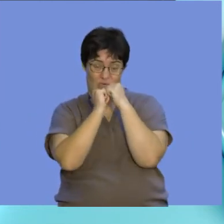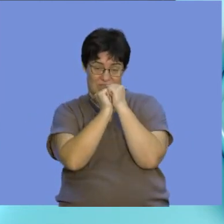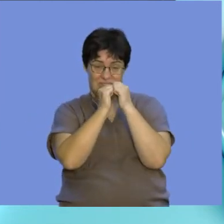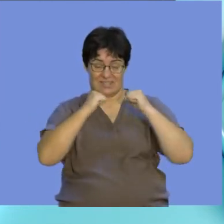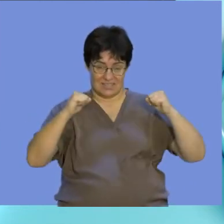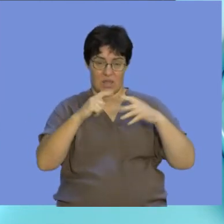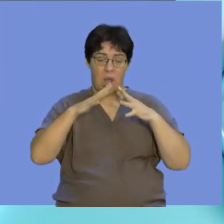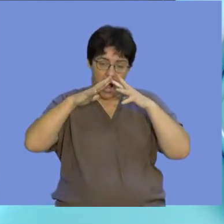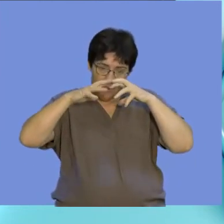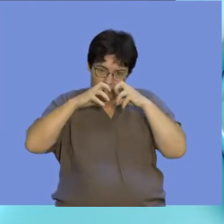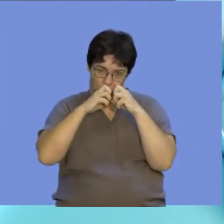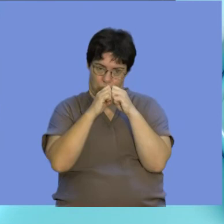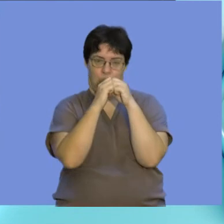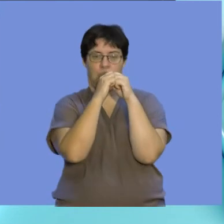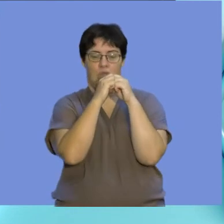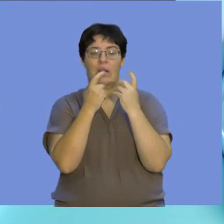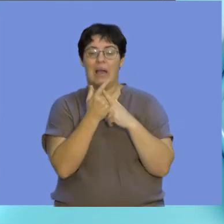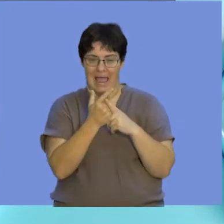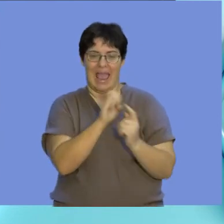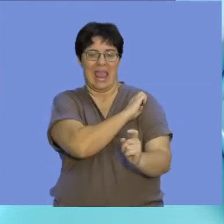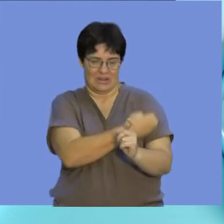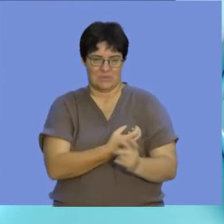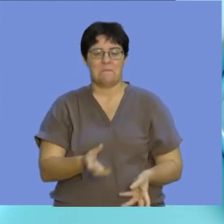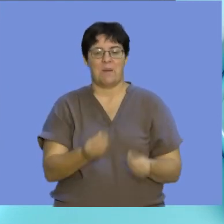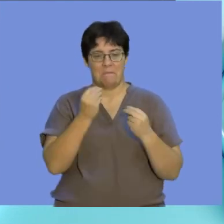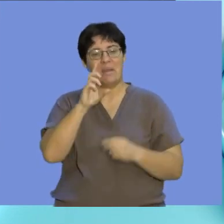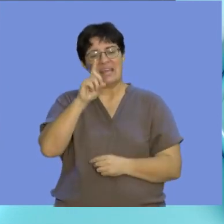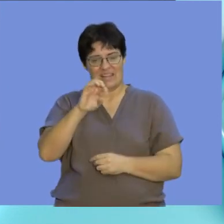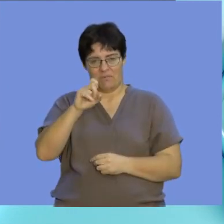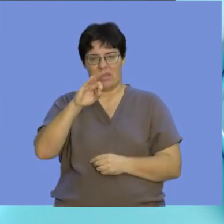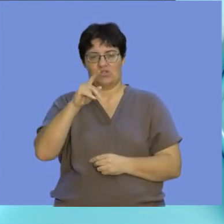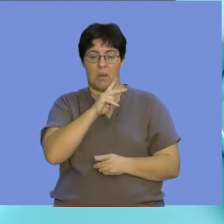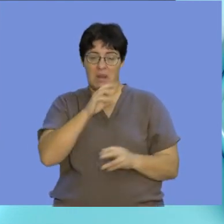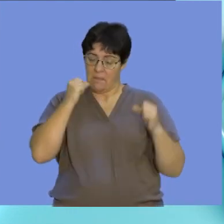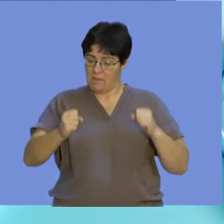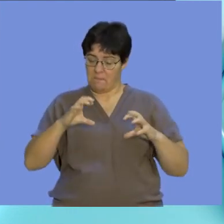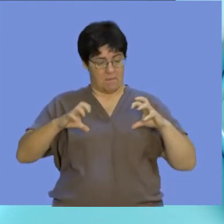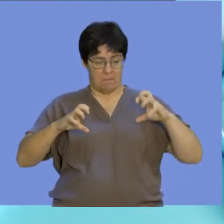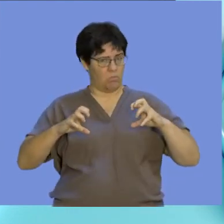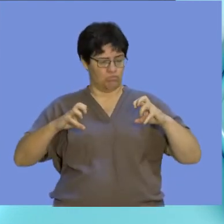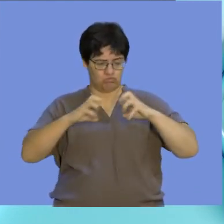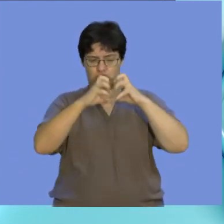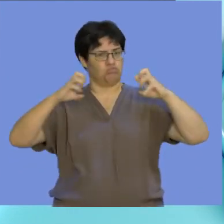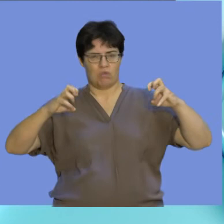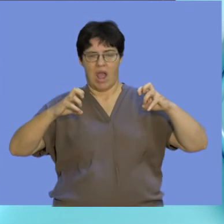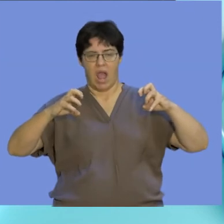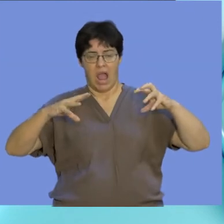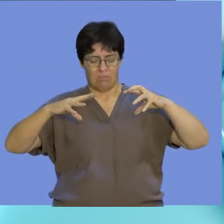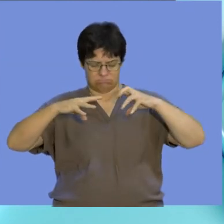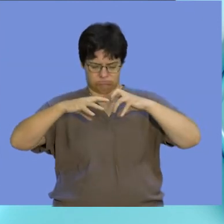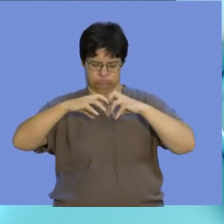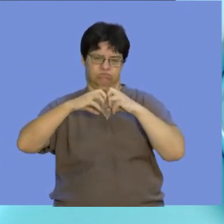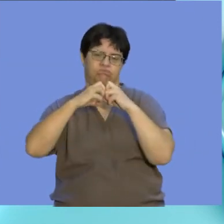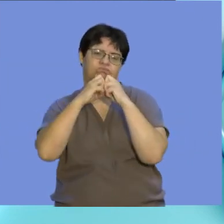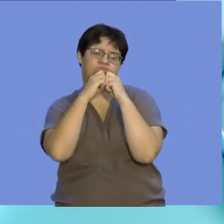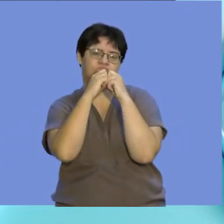takes effort. So that's the deformation energy, okay? Even hard objects